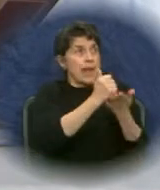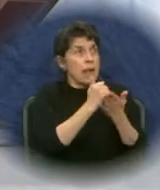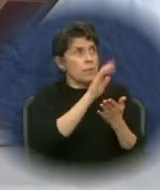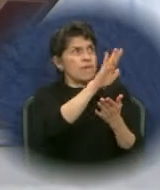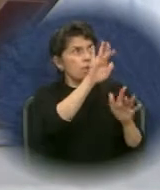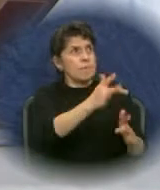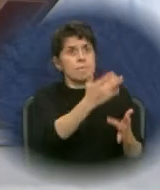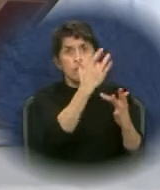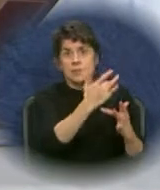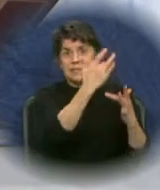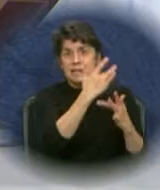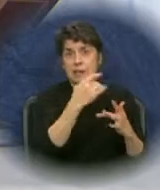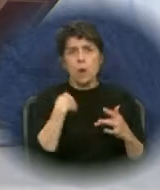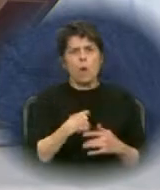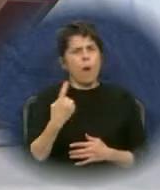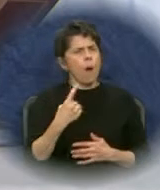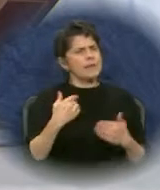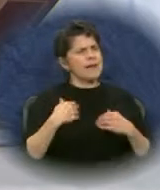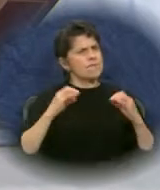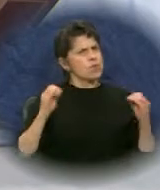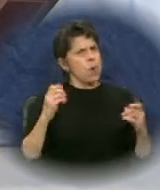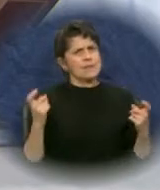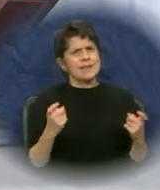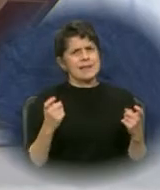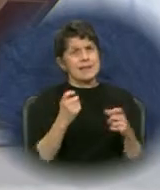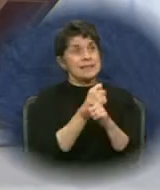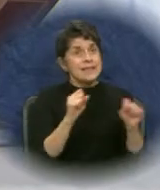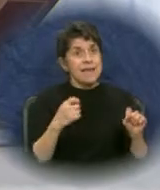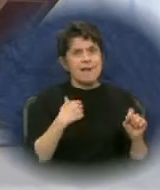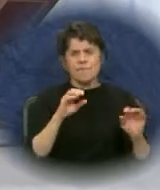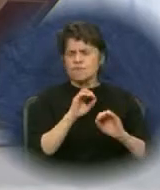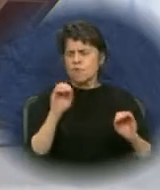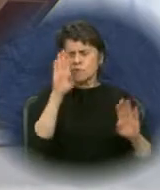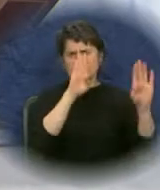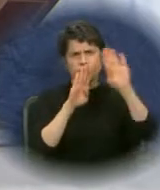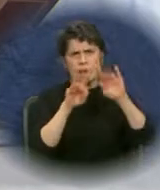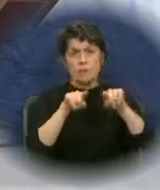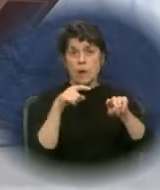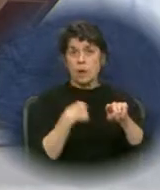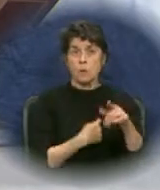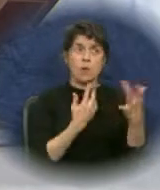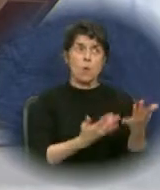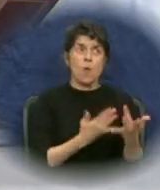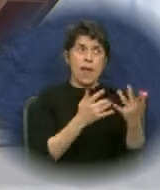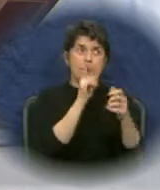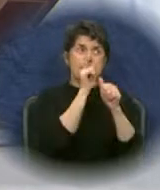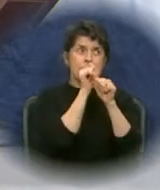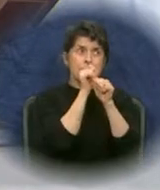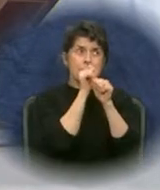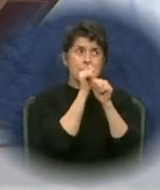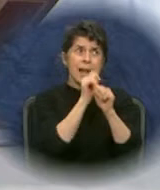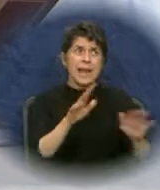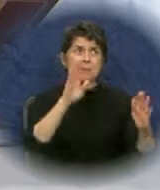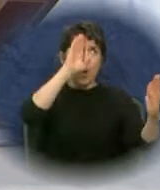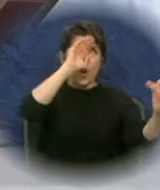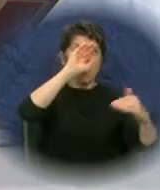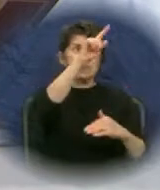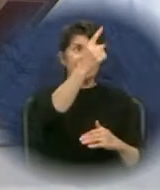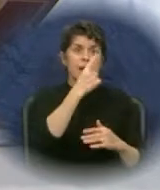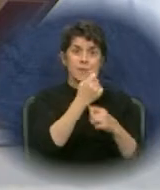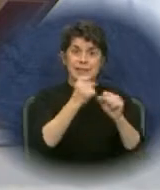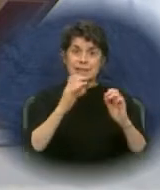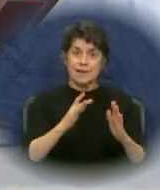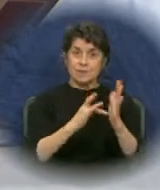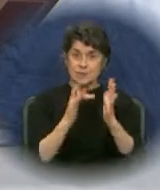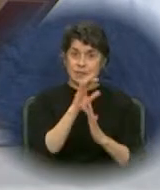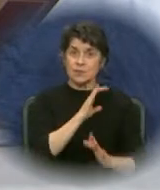mercy, we may be always free from sin and safe from all distress, as we await the blessed hope and the coming of our Savior,